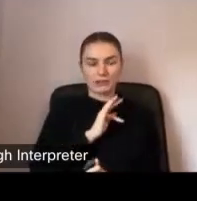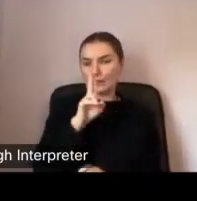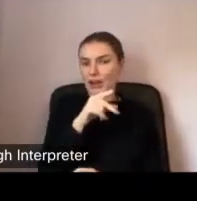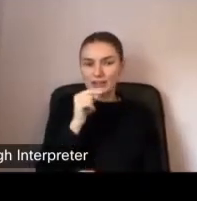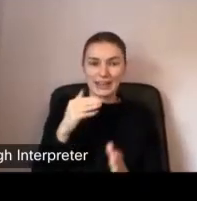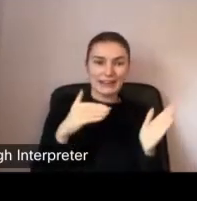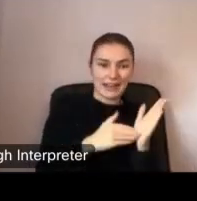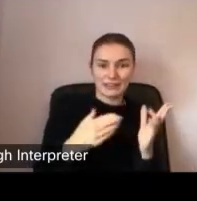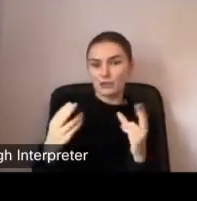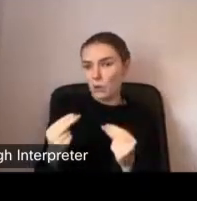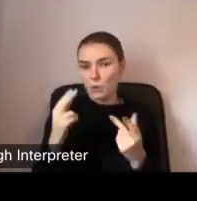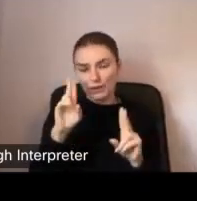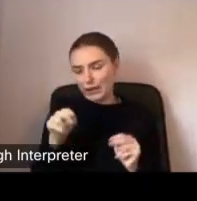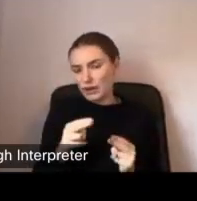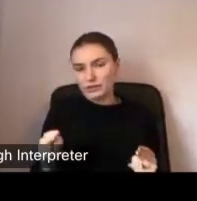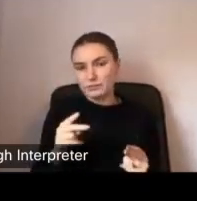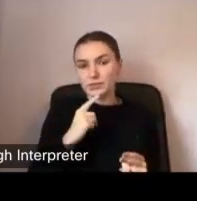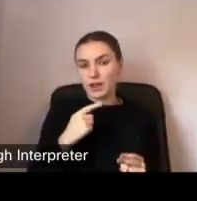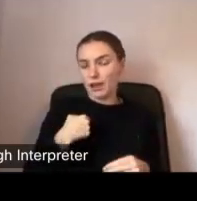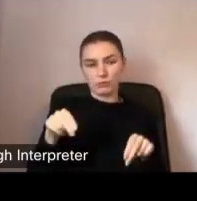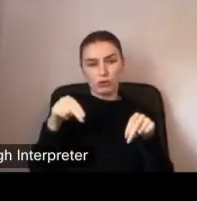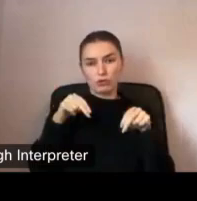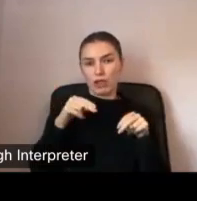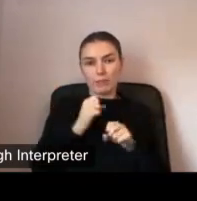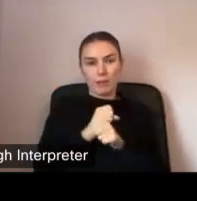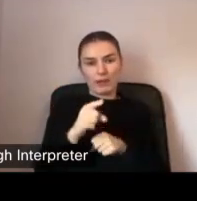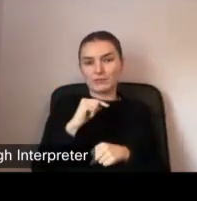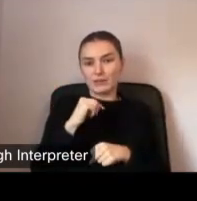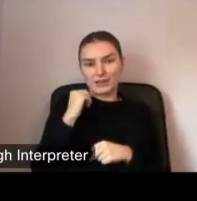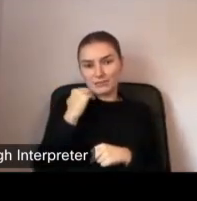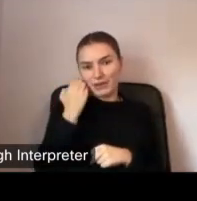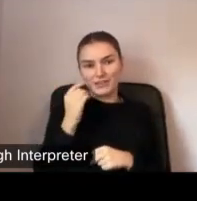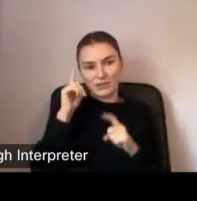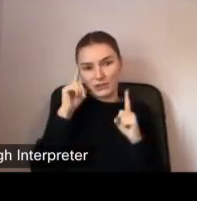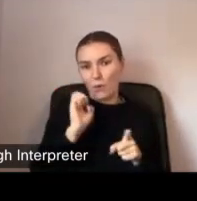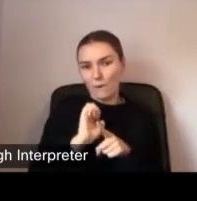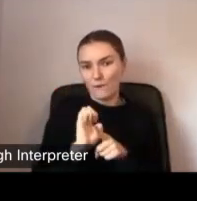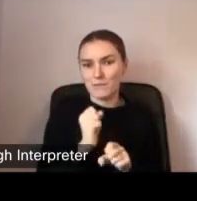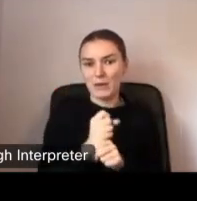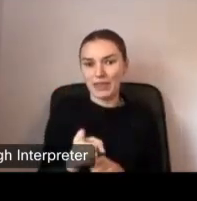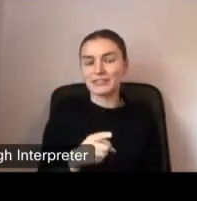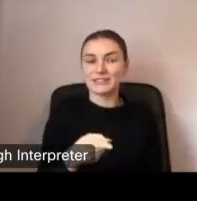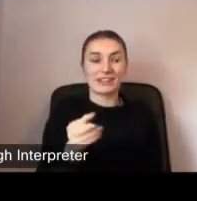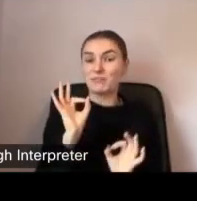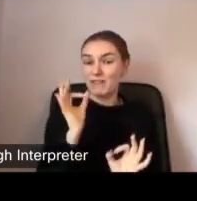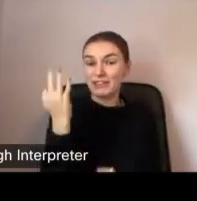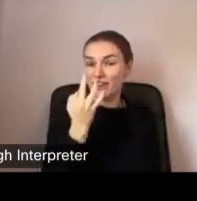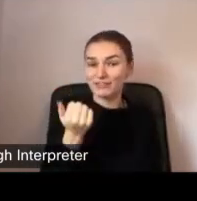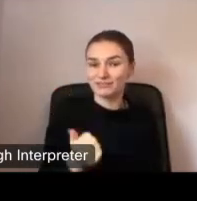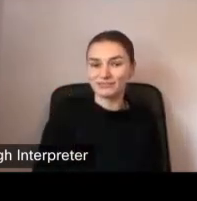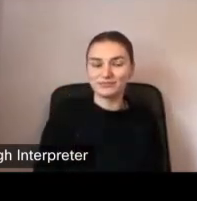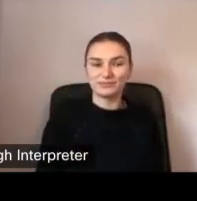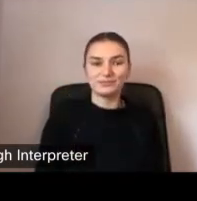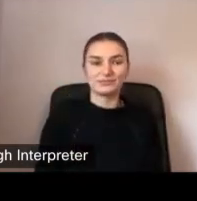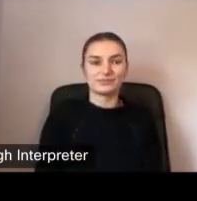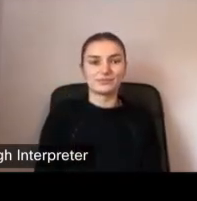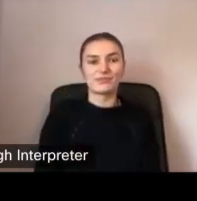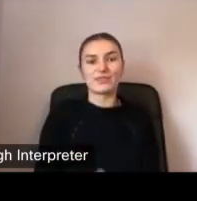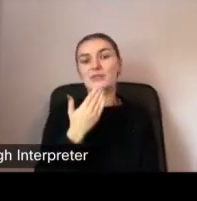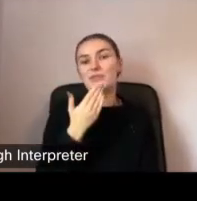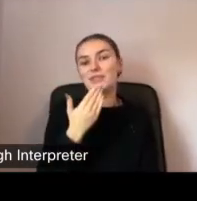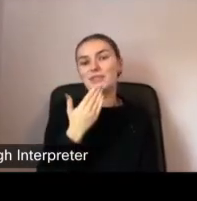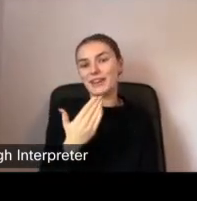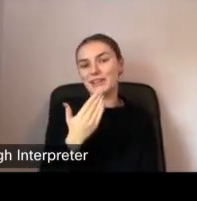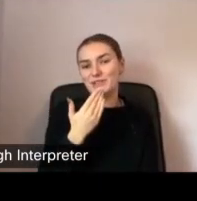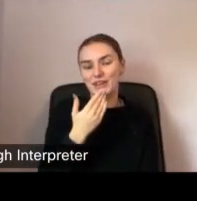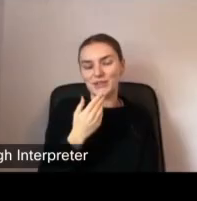or nay. I'm neutral on it because I don't know enough. That's yeah. perfect. Austin, listen, thank you so much